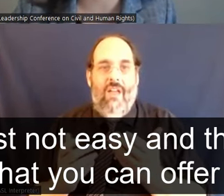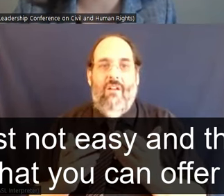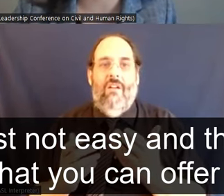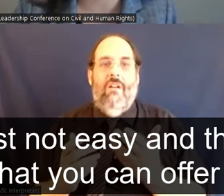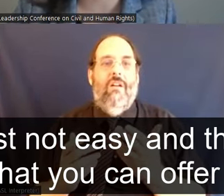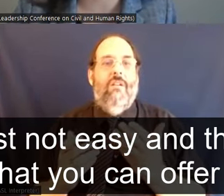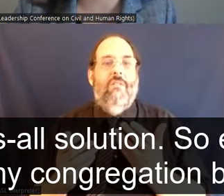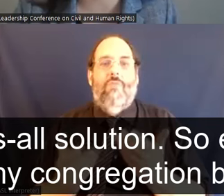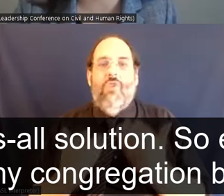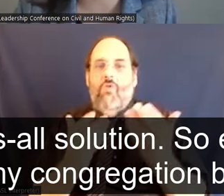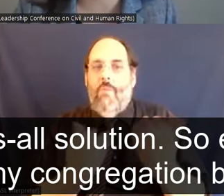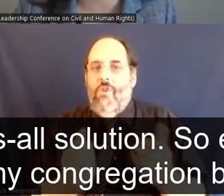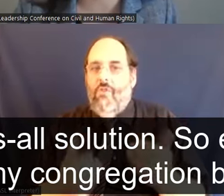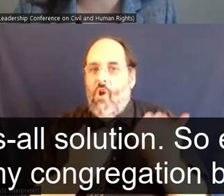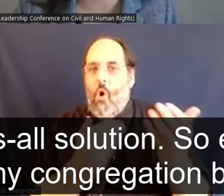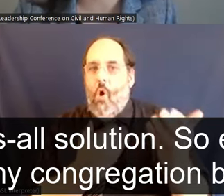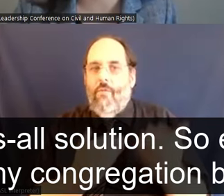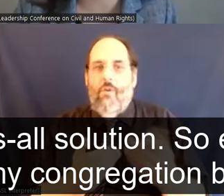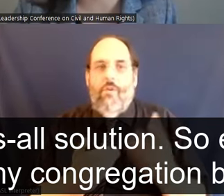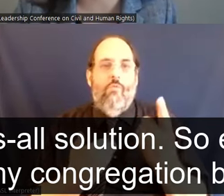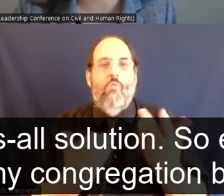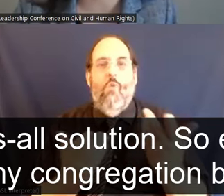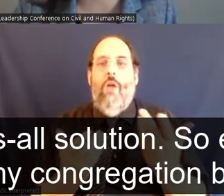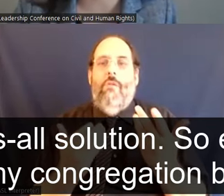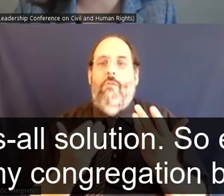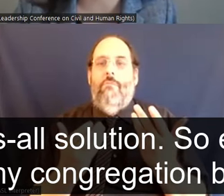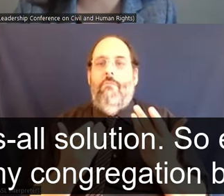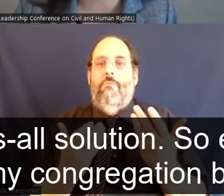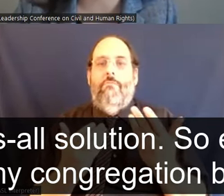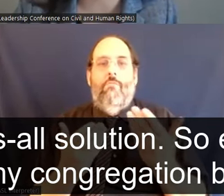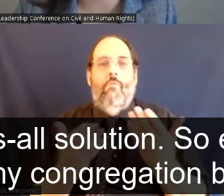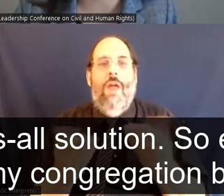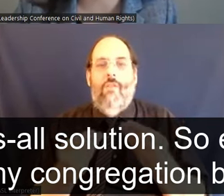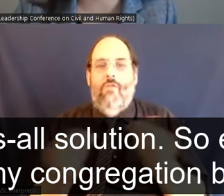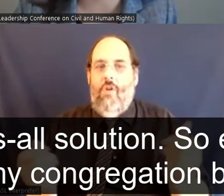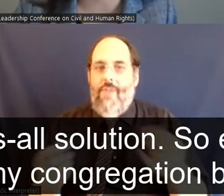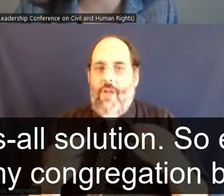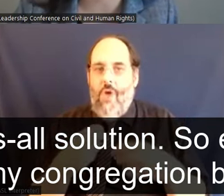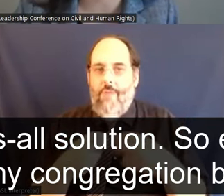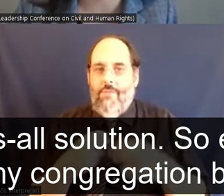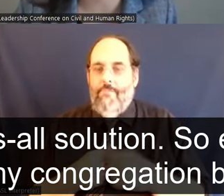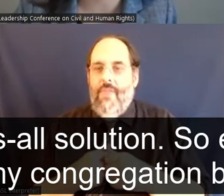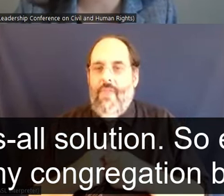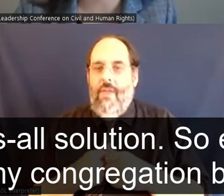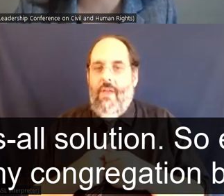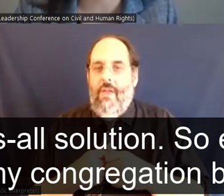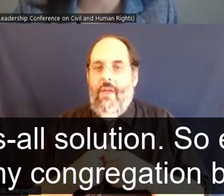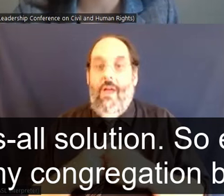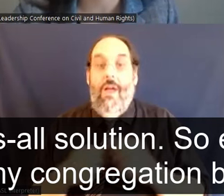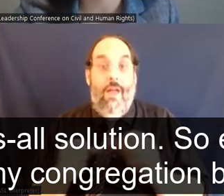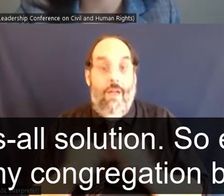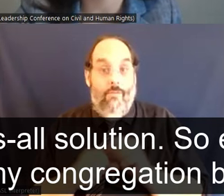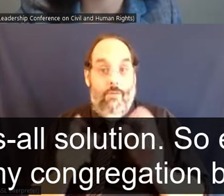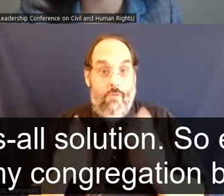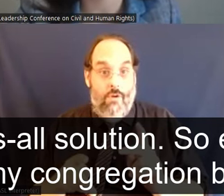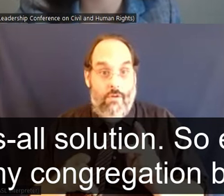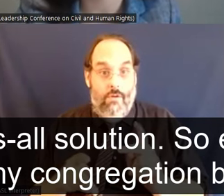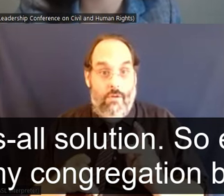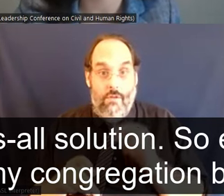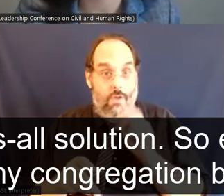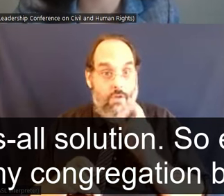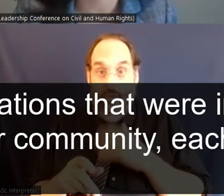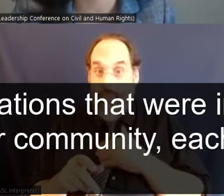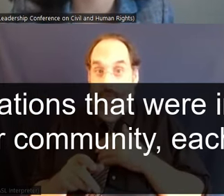offer that just is a one-size-fits-all solution. So every individual, not just in